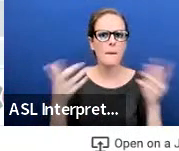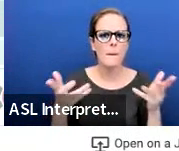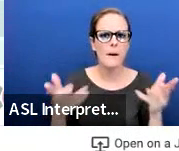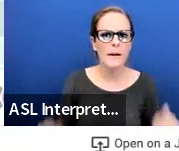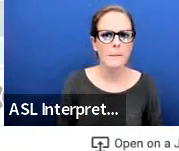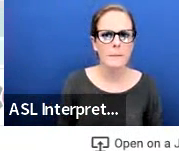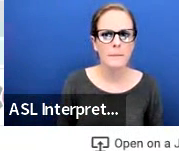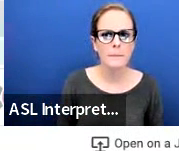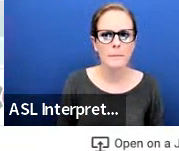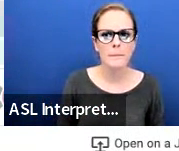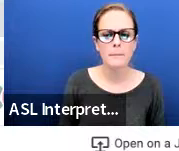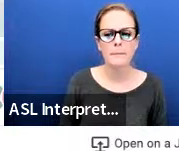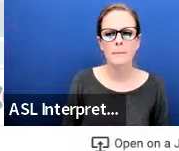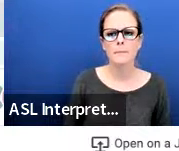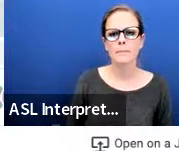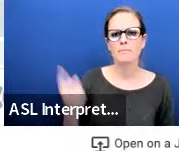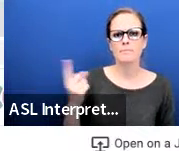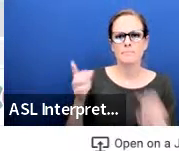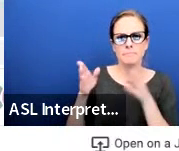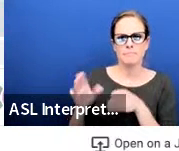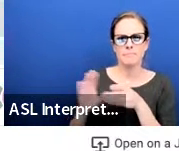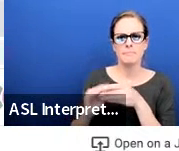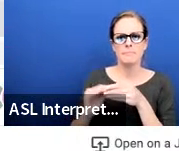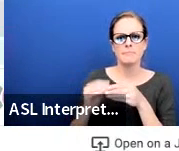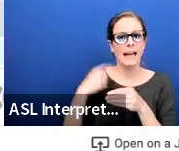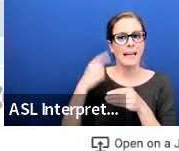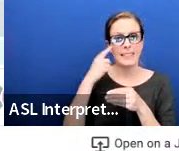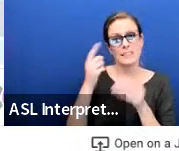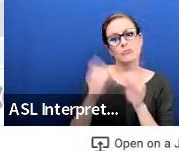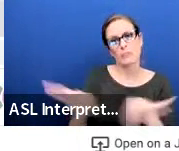I think it's really important. I mean, yeah.